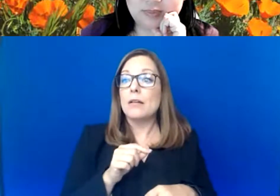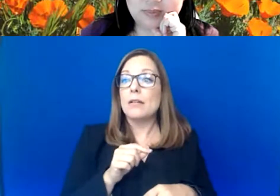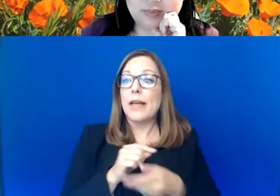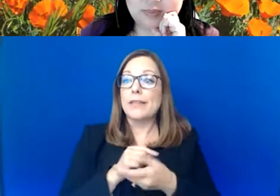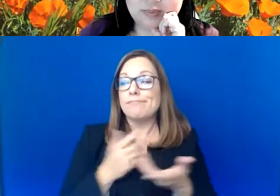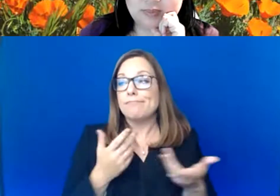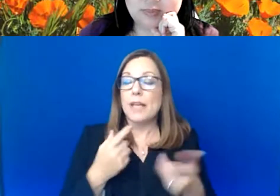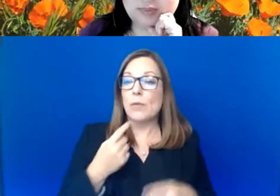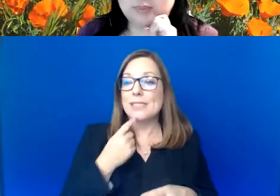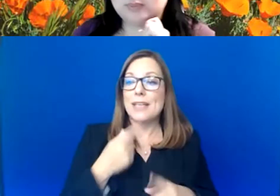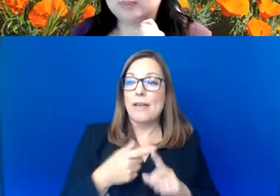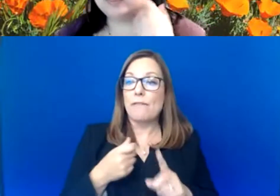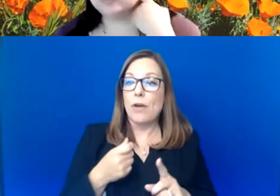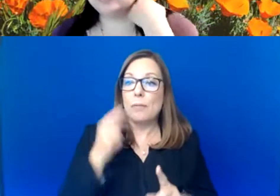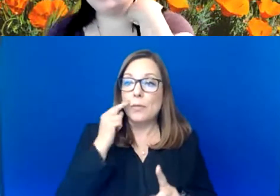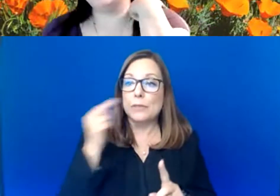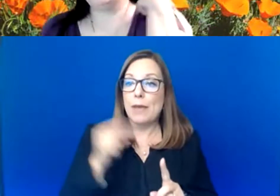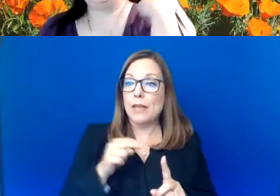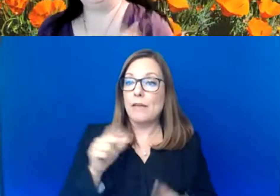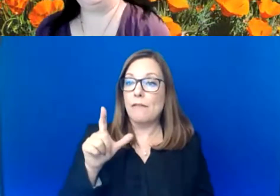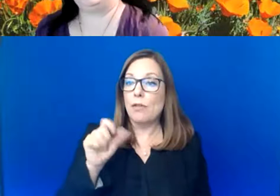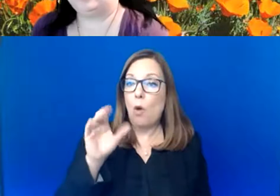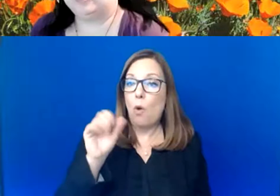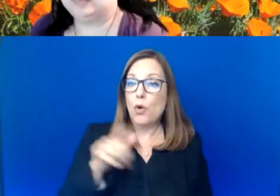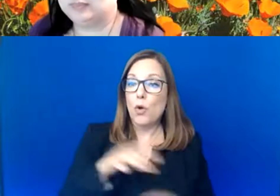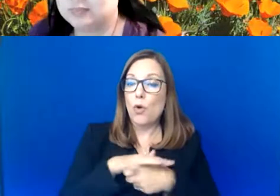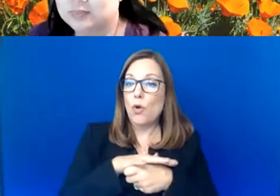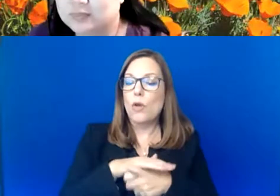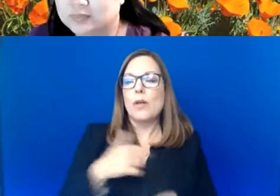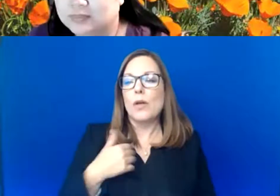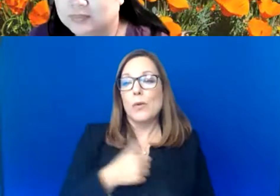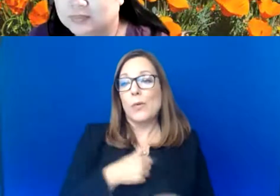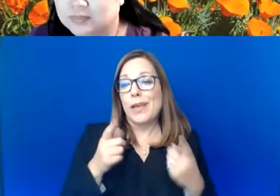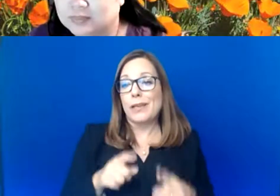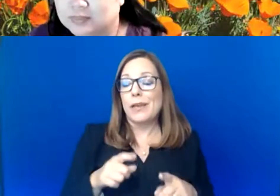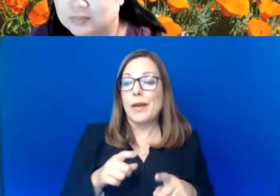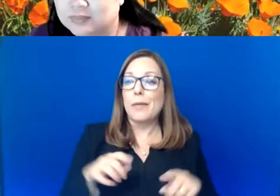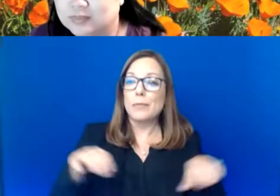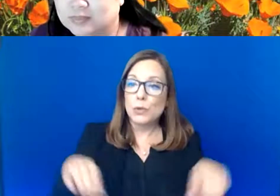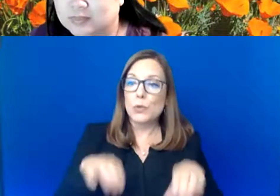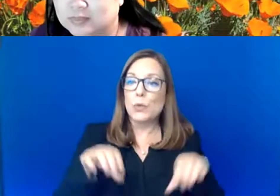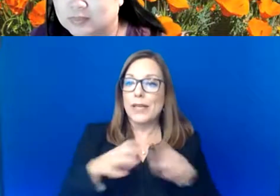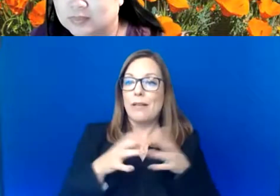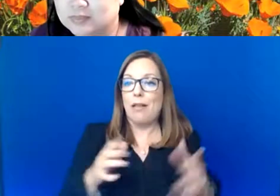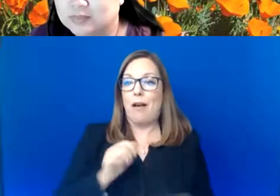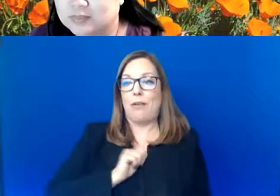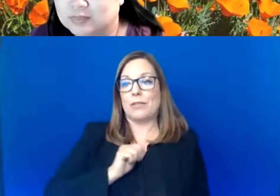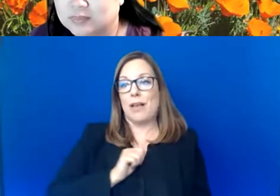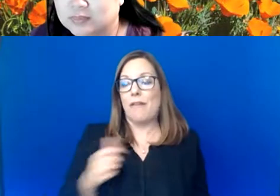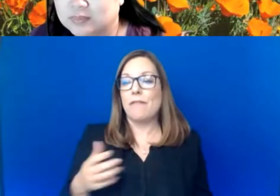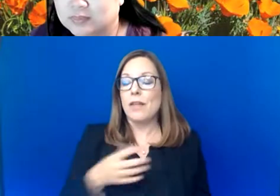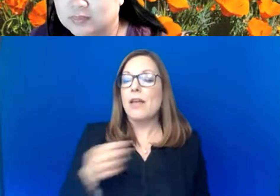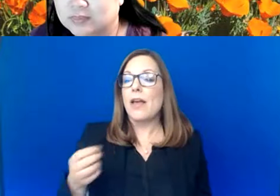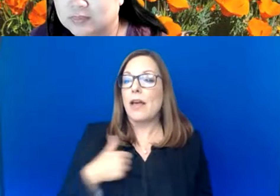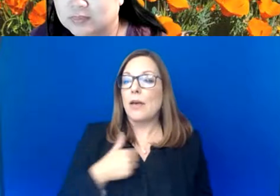from a local perspective, we end up doing a lot of it ourselves, and you know, we share